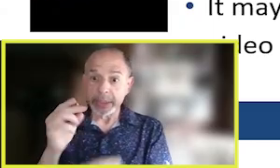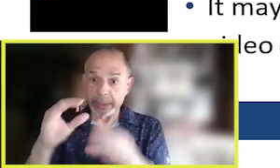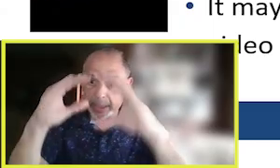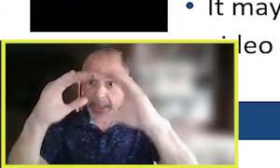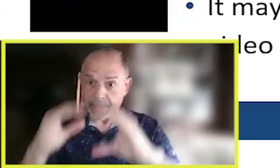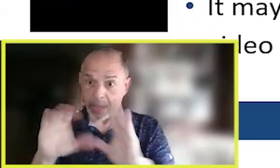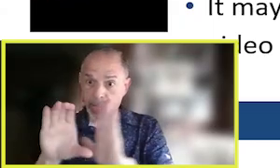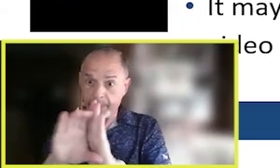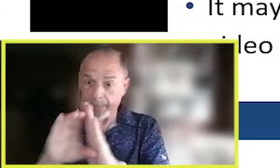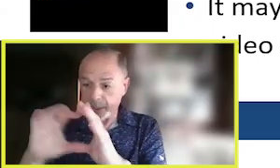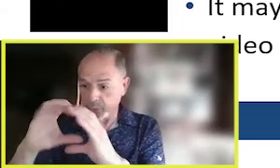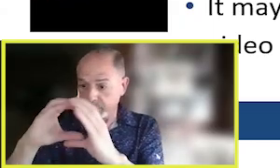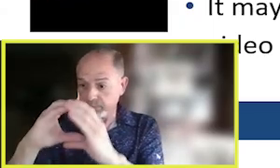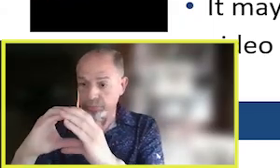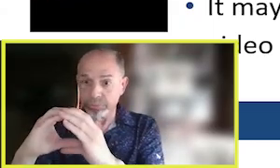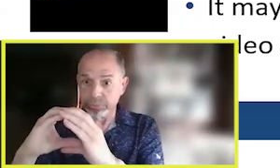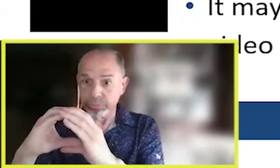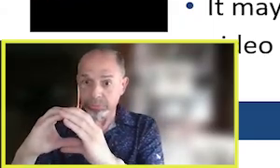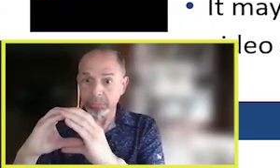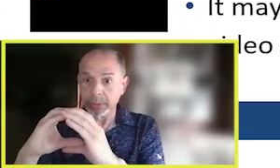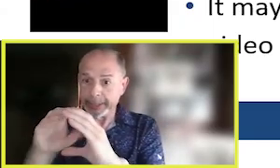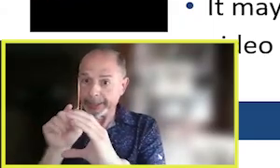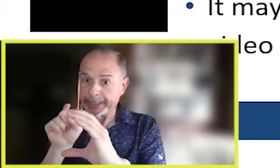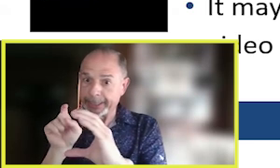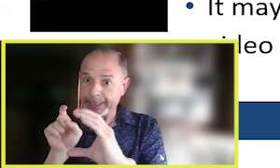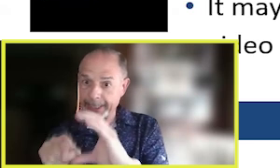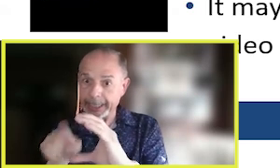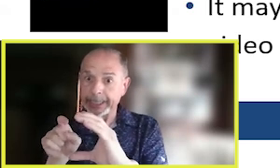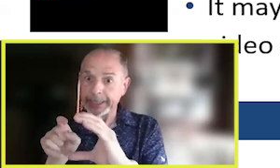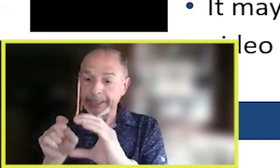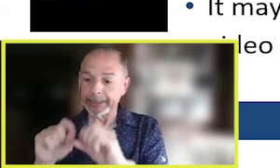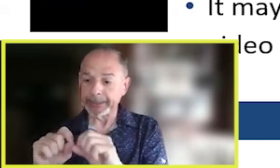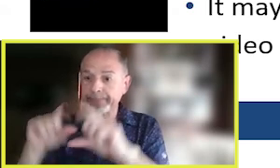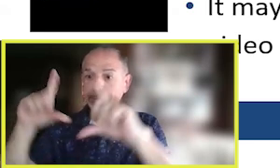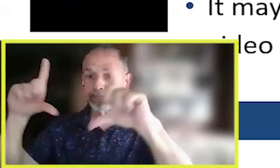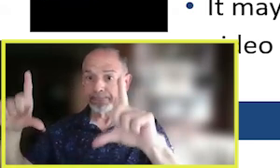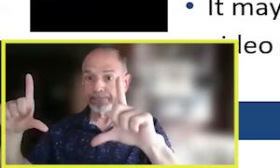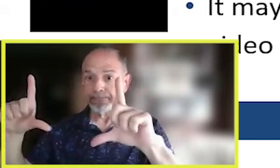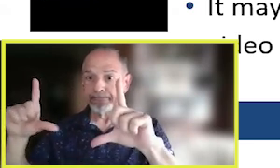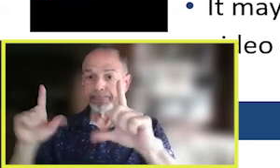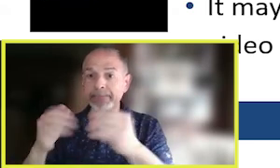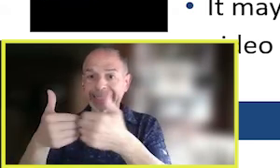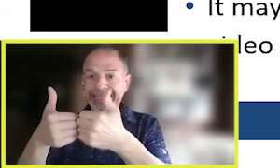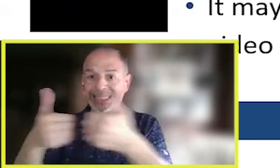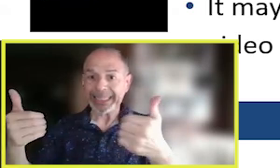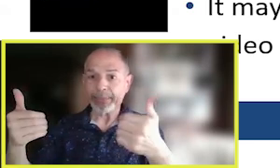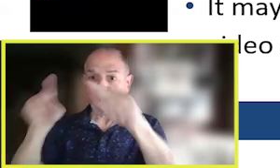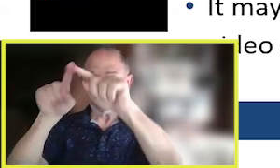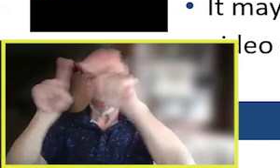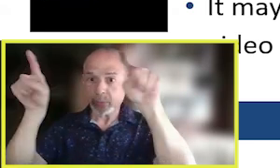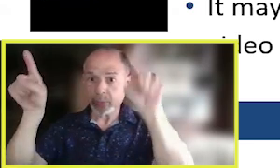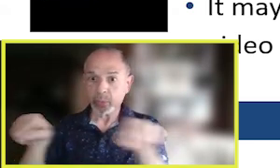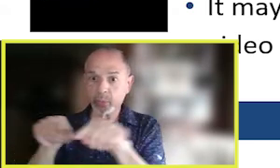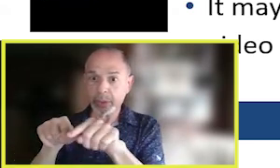that, you can turn on ASL interpretation, and they will show up in a separate window on your screen, not within the whole